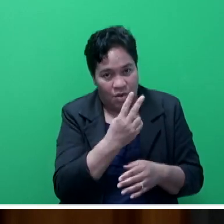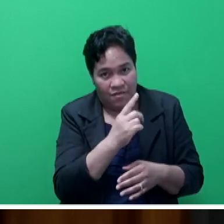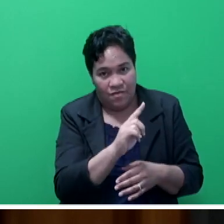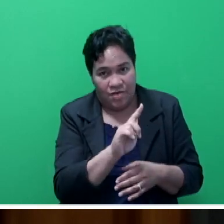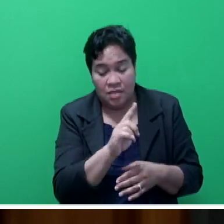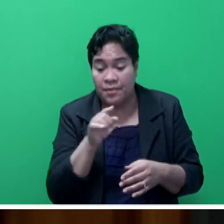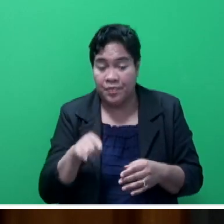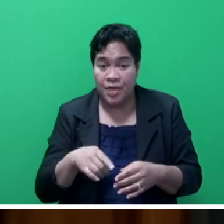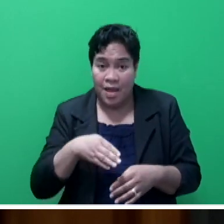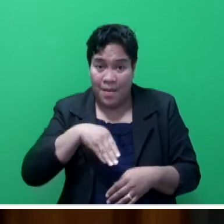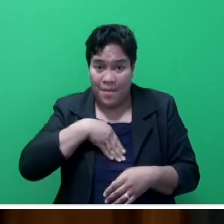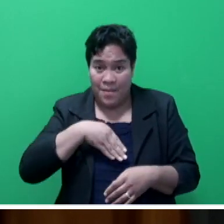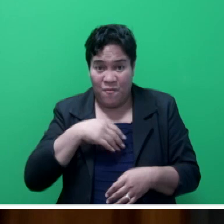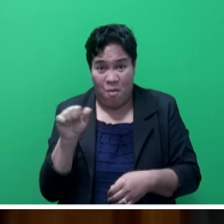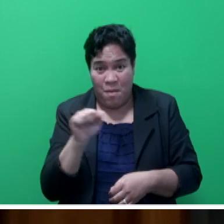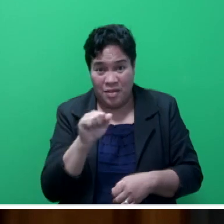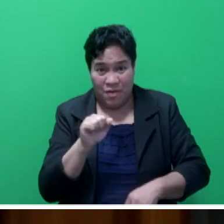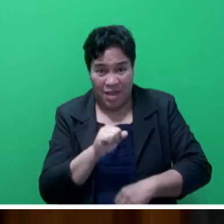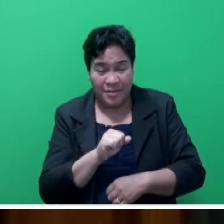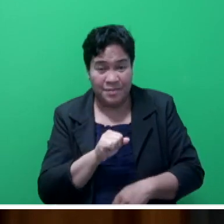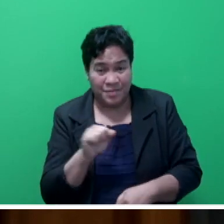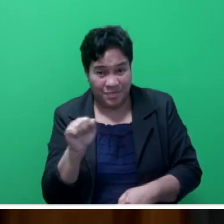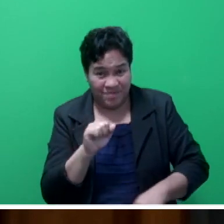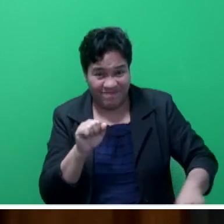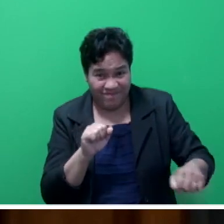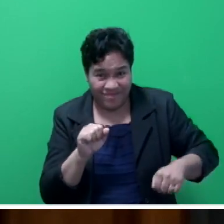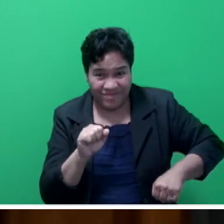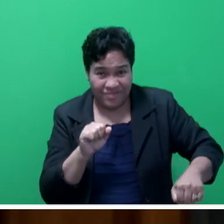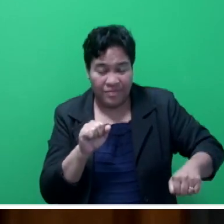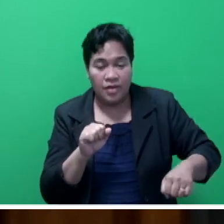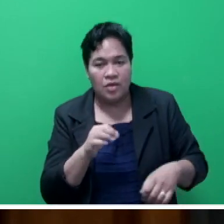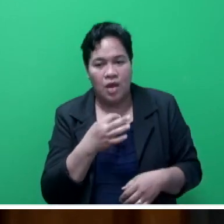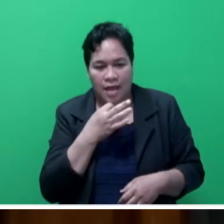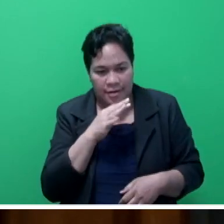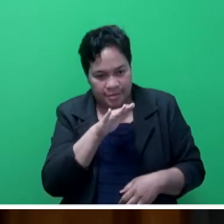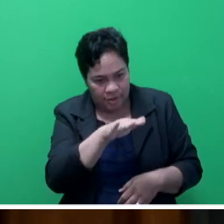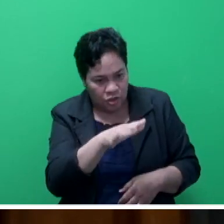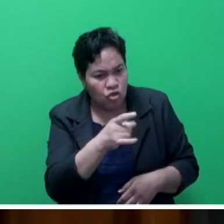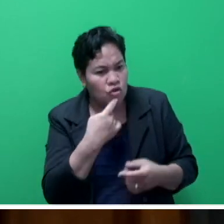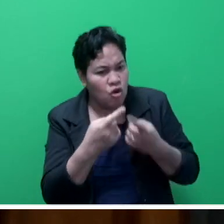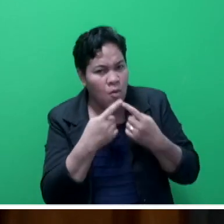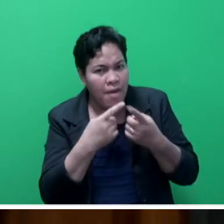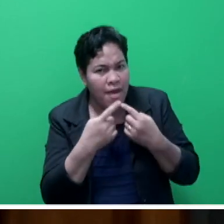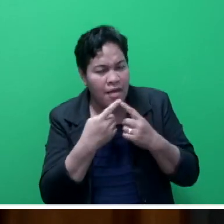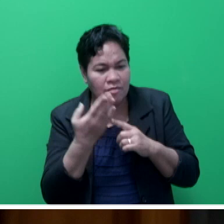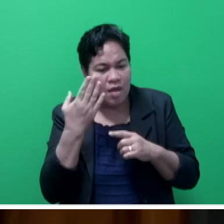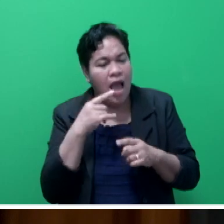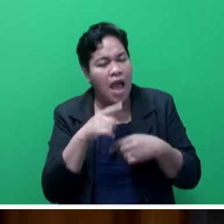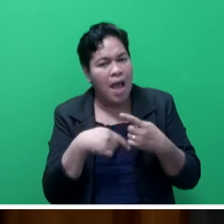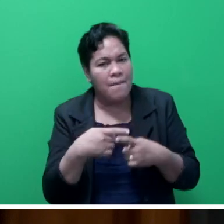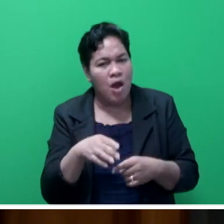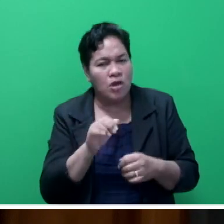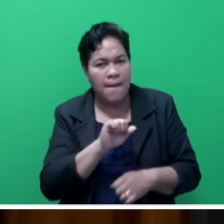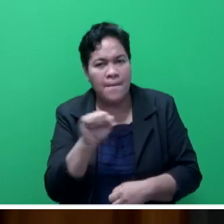fare assistance scheme. Honourable Nawaikula, let me draw your attention to the comment that you made in Parliament regarding the bus fare assistance